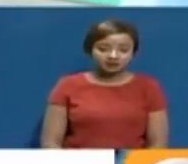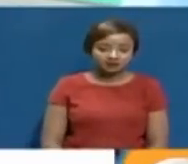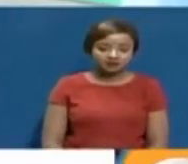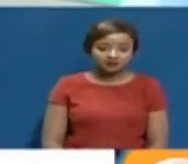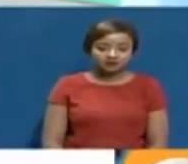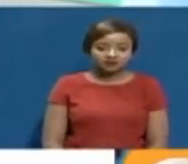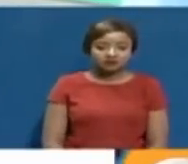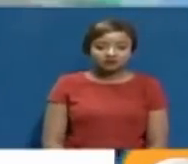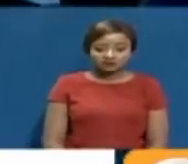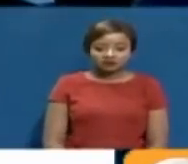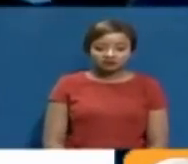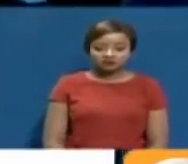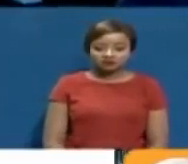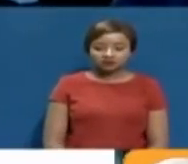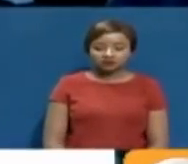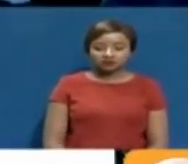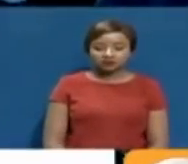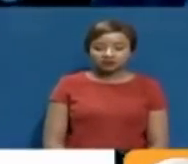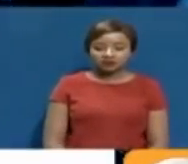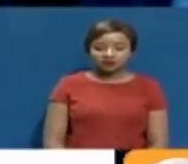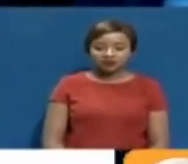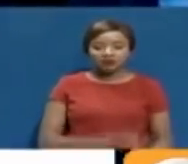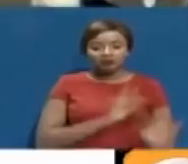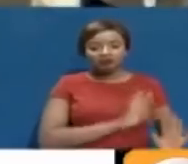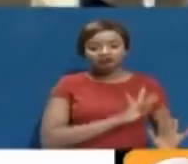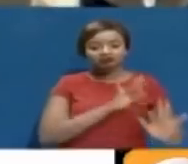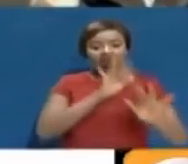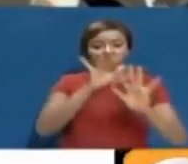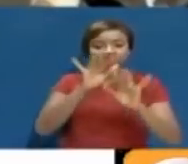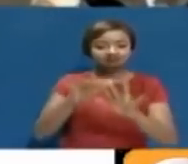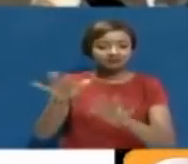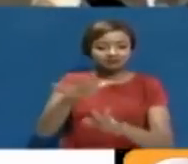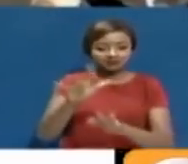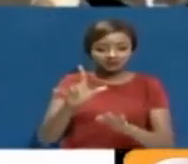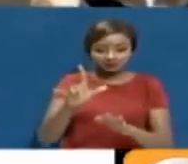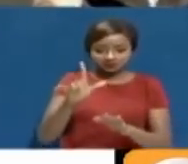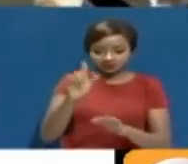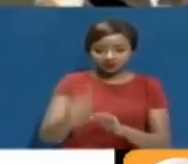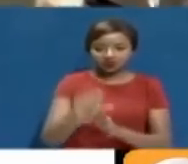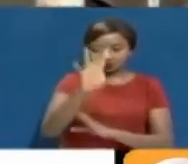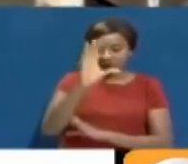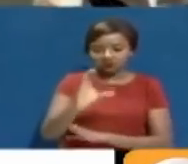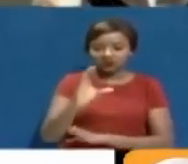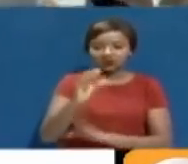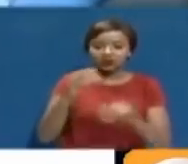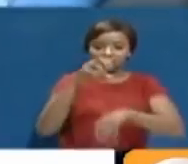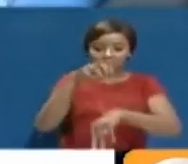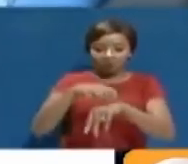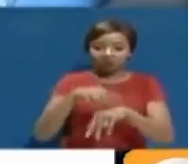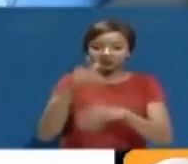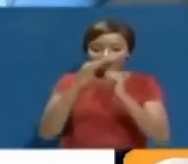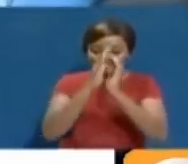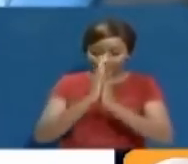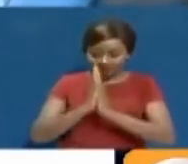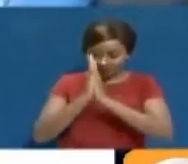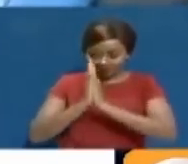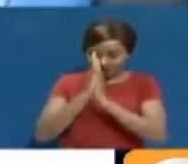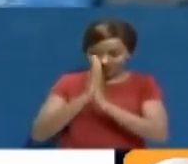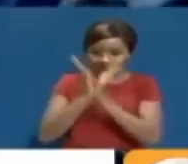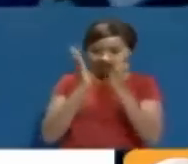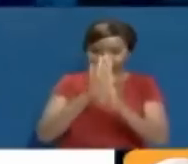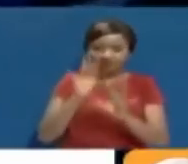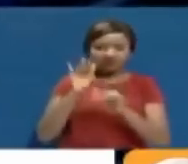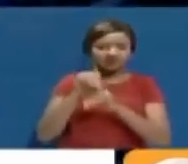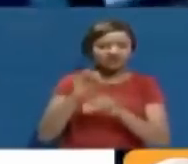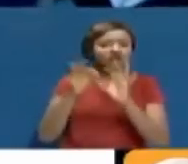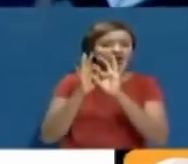The entourage with body of the late senator headed to Masjid Nur Mosque in South Sea, where prayers were conducted in line with the